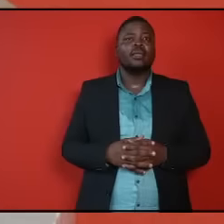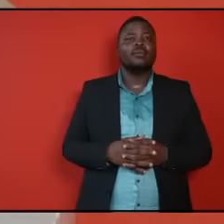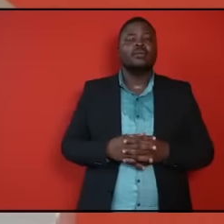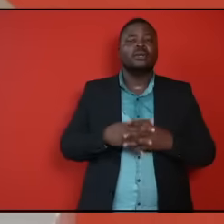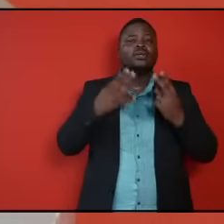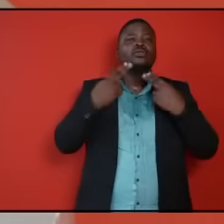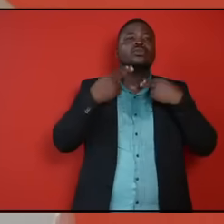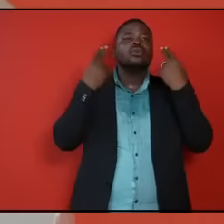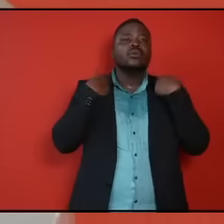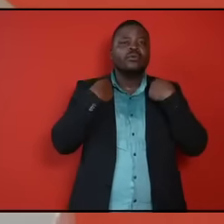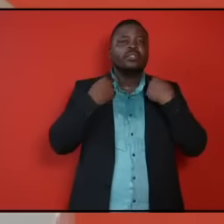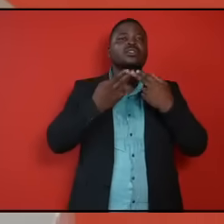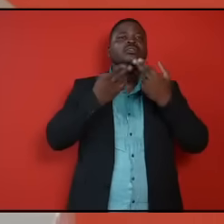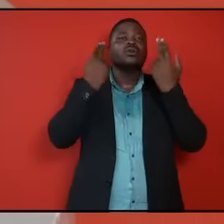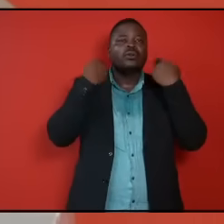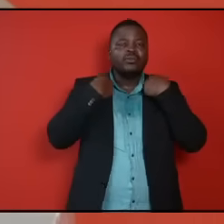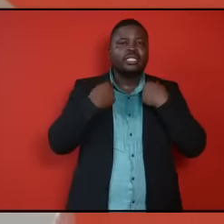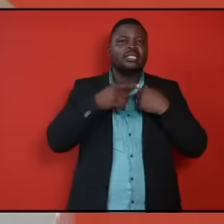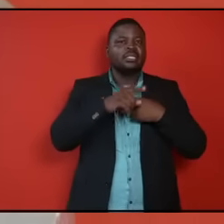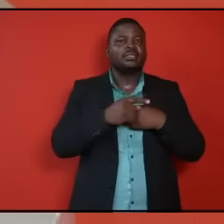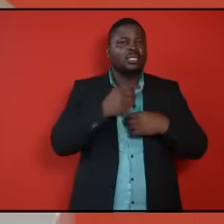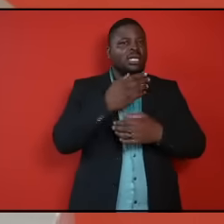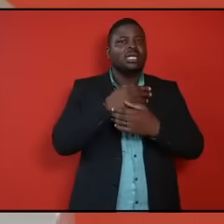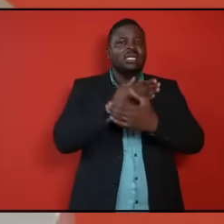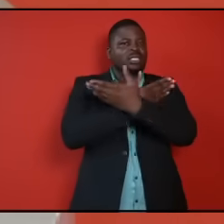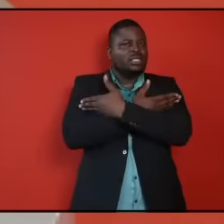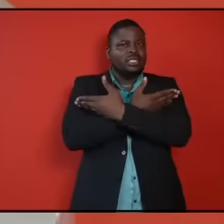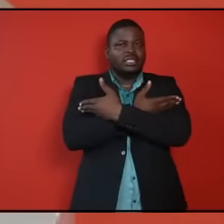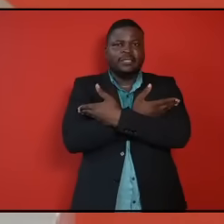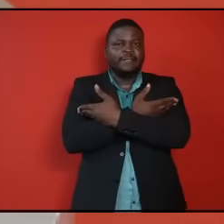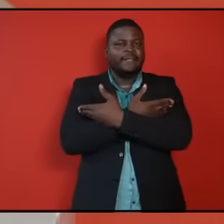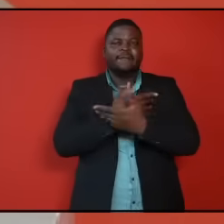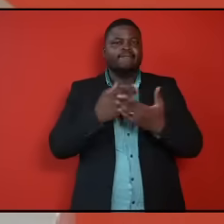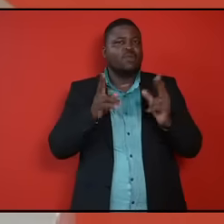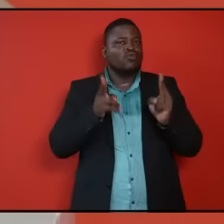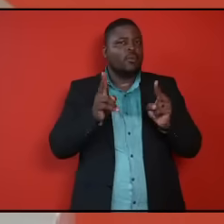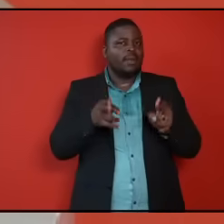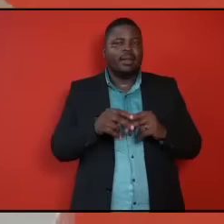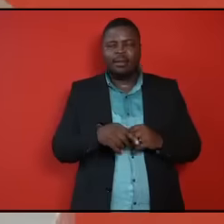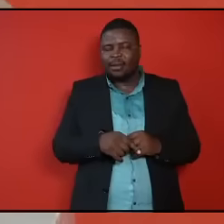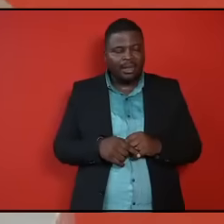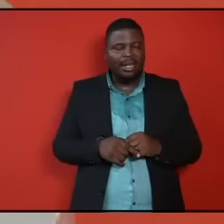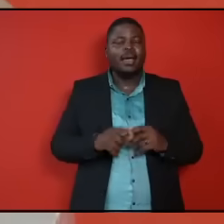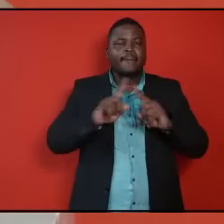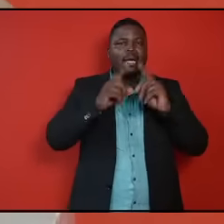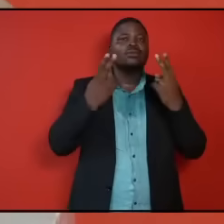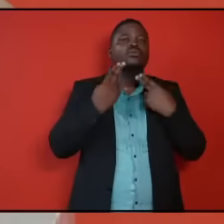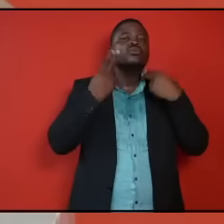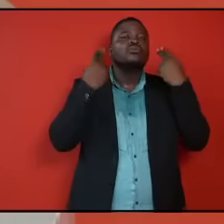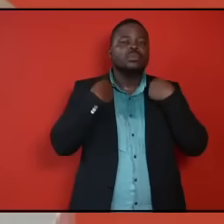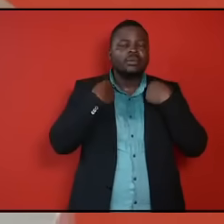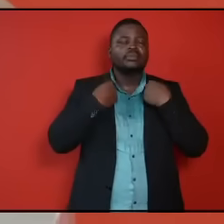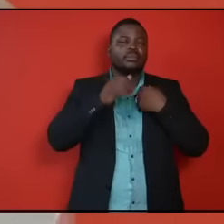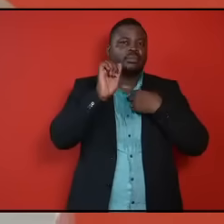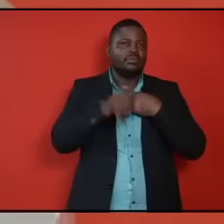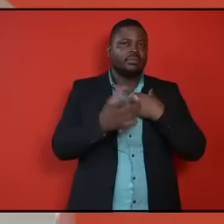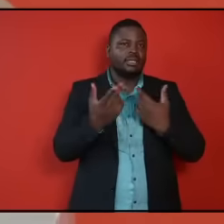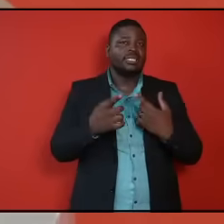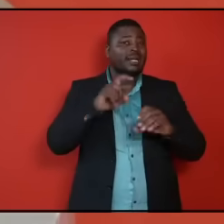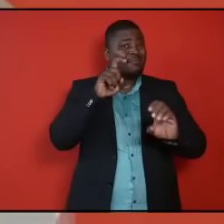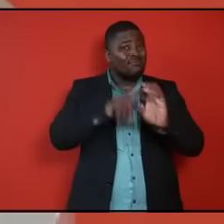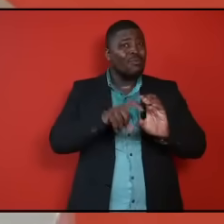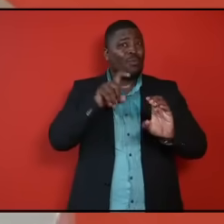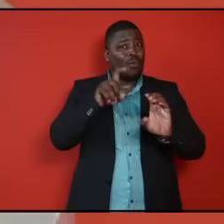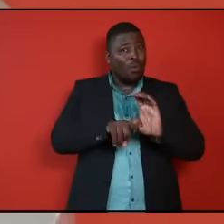shirts. They don't wear t-shirts. And it's mesmerized. It's a proper